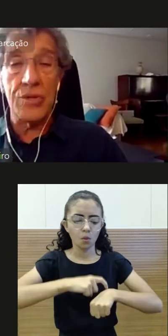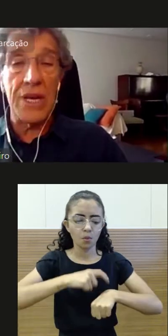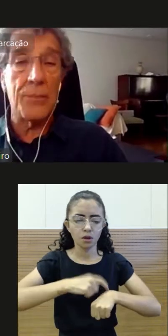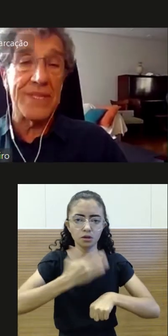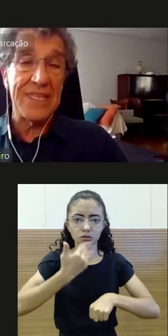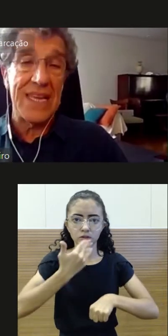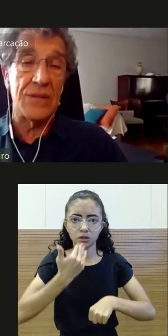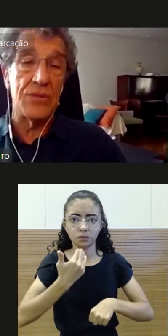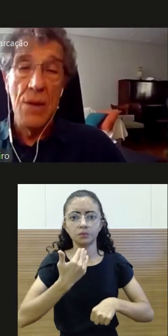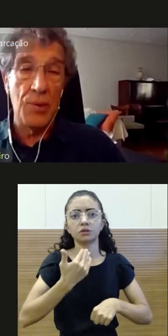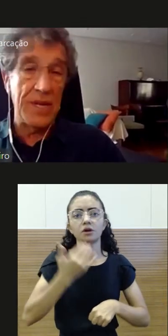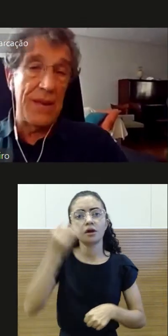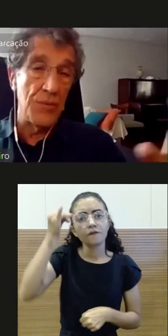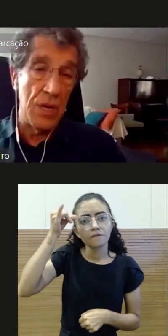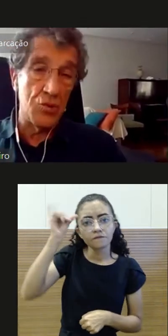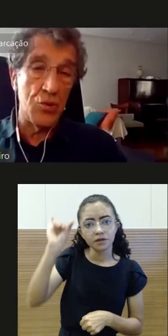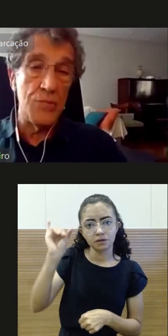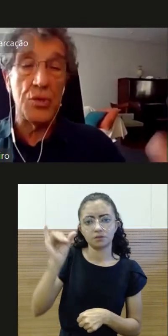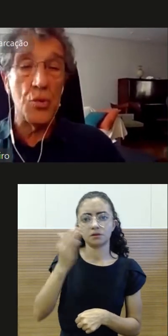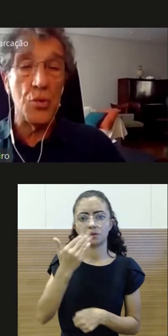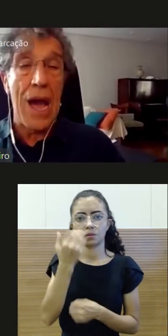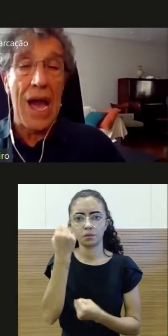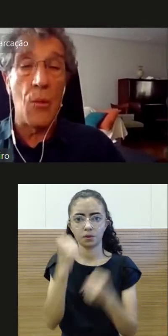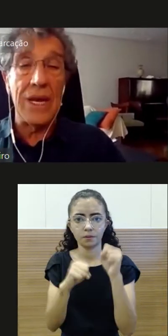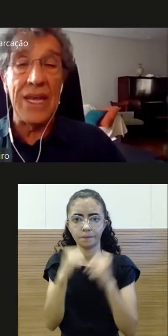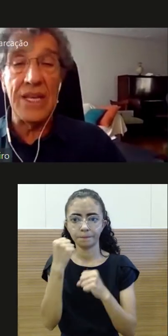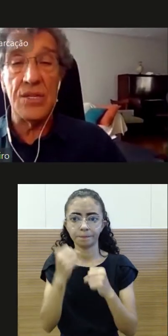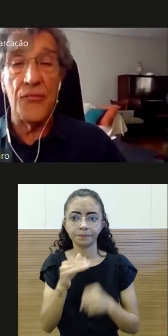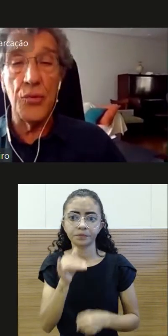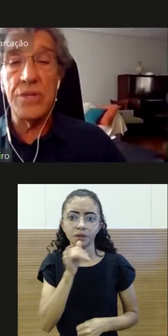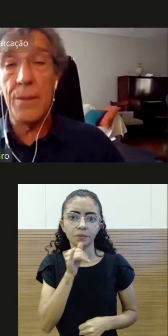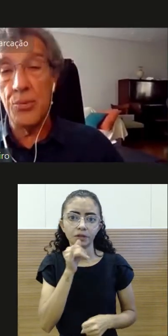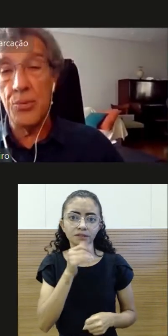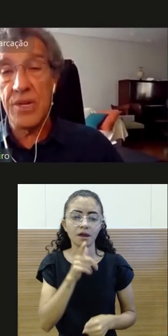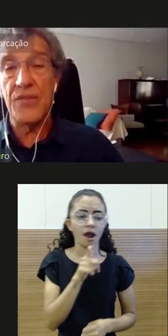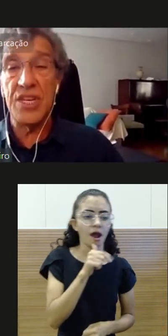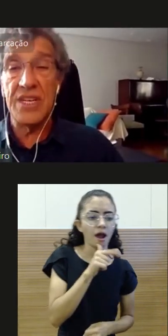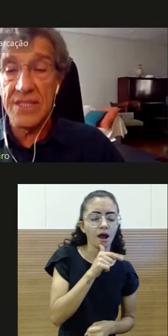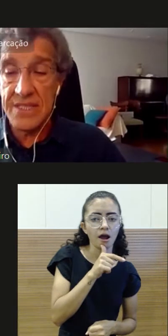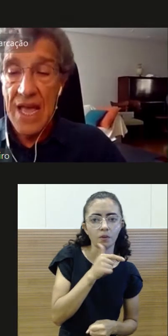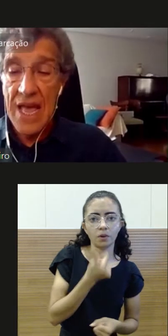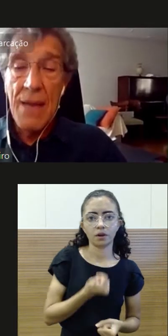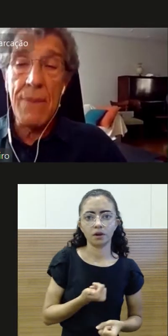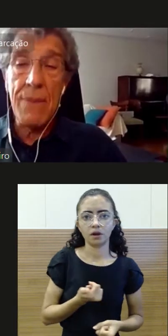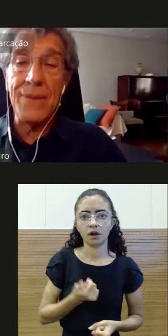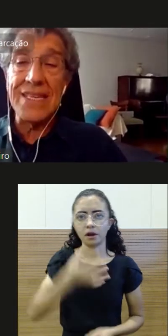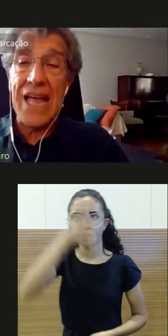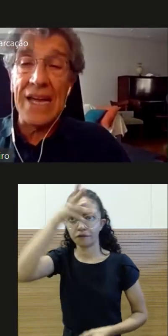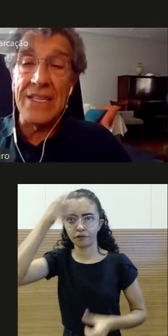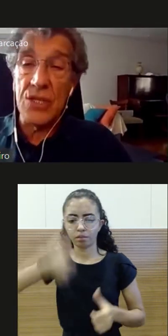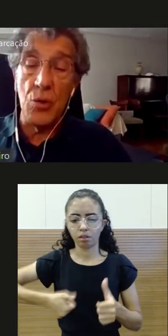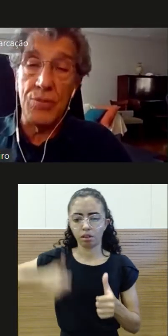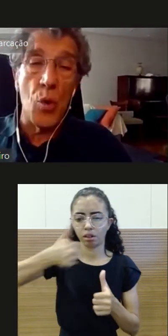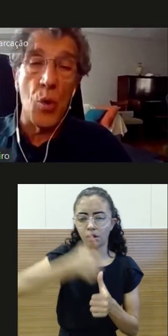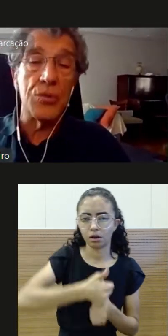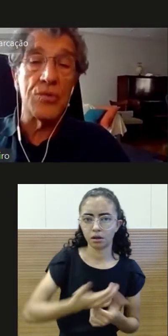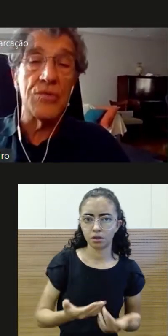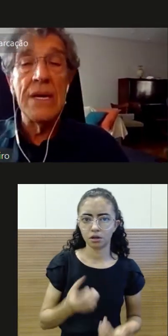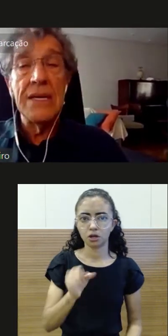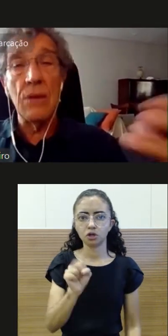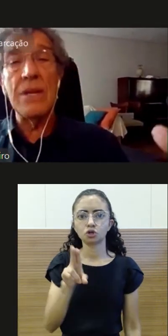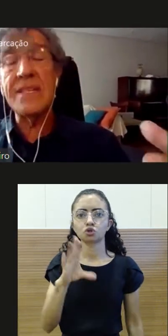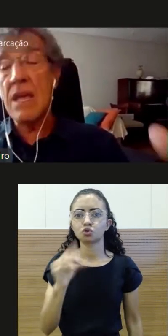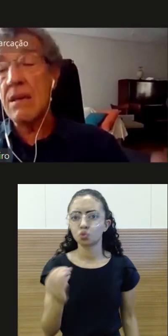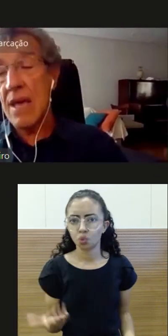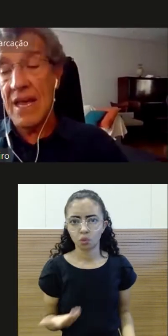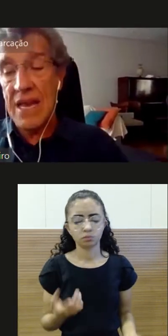prepared, meals that be prepared, and avoid ultra processed. Don't substitute water, milk, fruit for soft